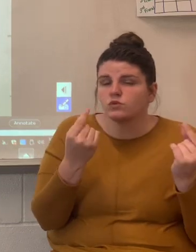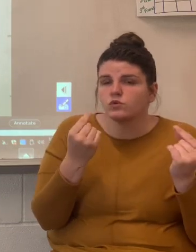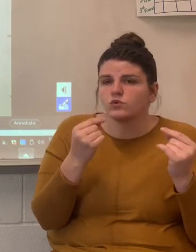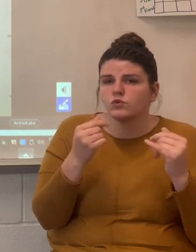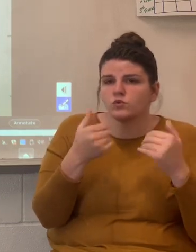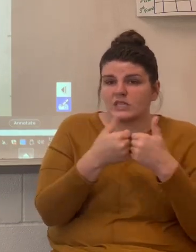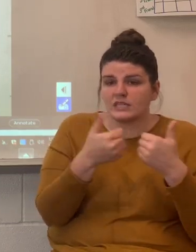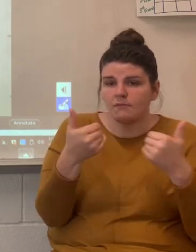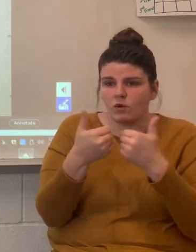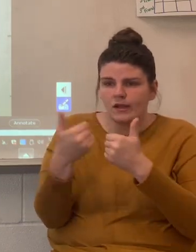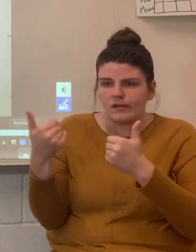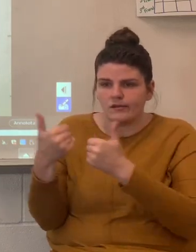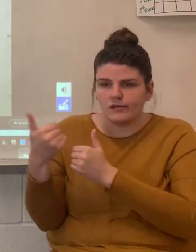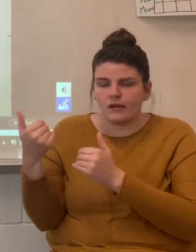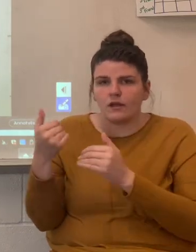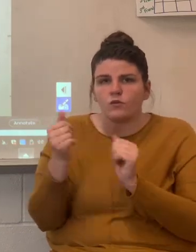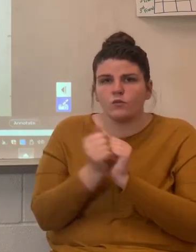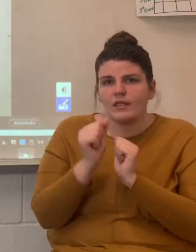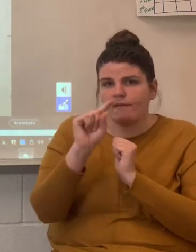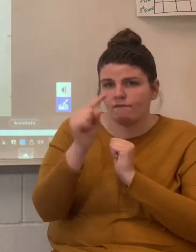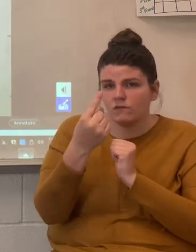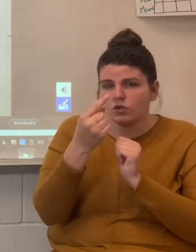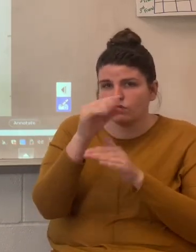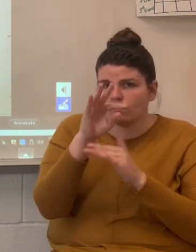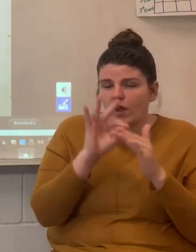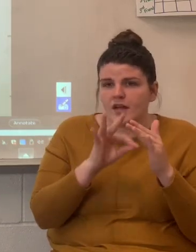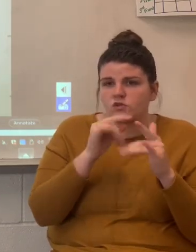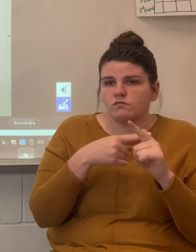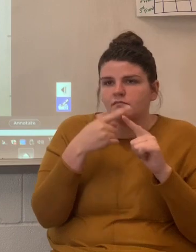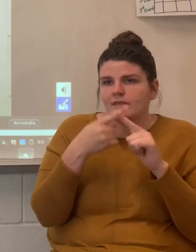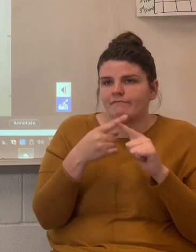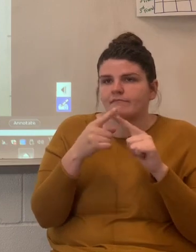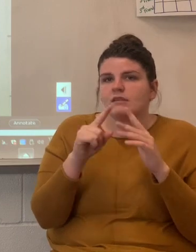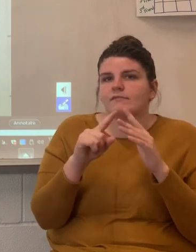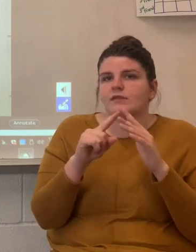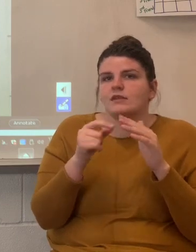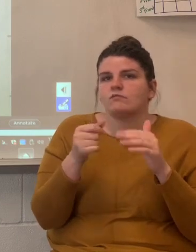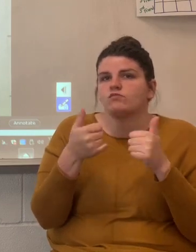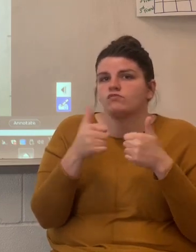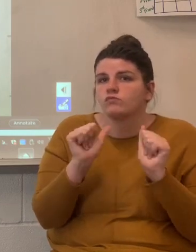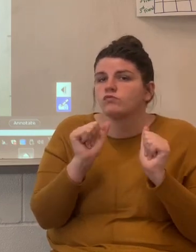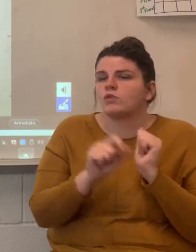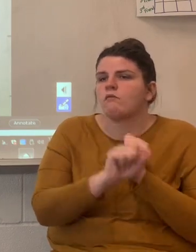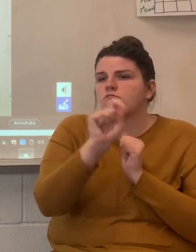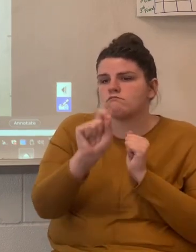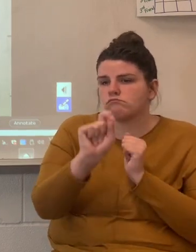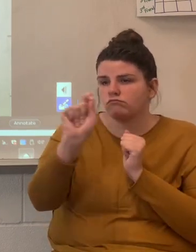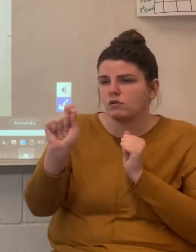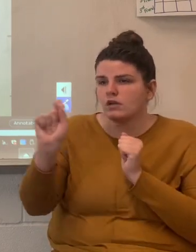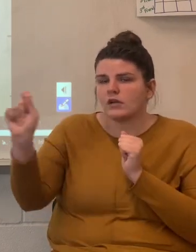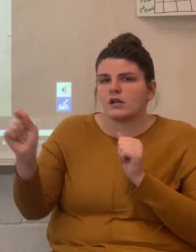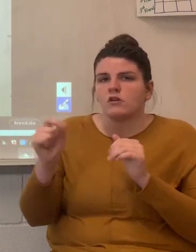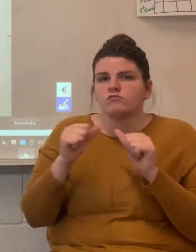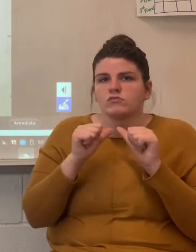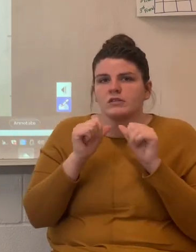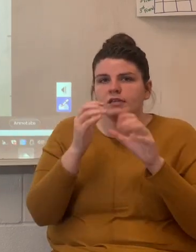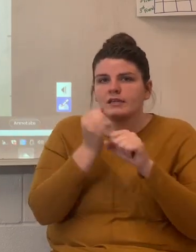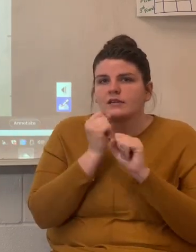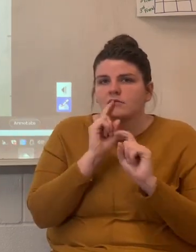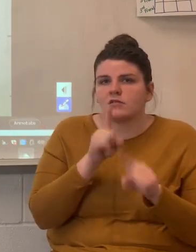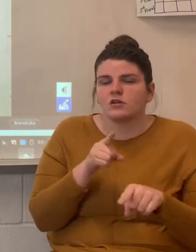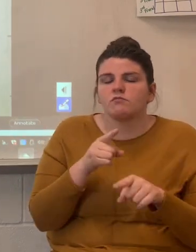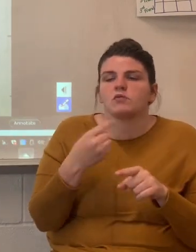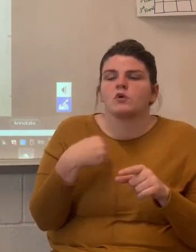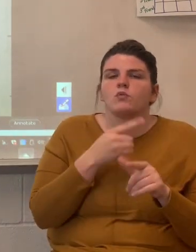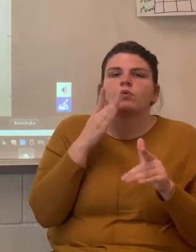your first fraction. Then you do your hops and continue them on to get to your answer. We're going to go ahead and do number 9 because we can